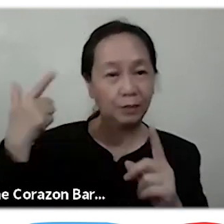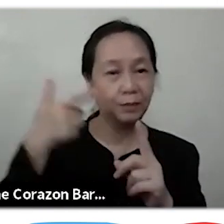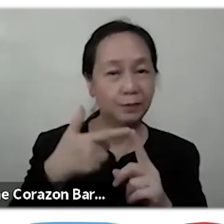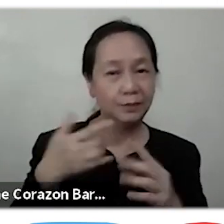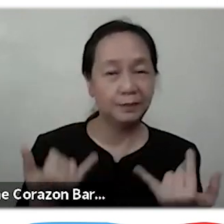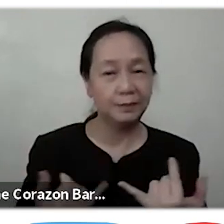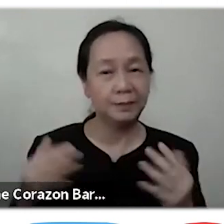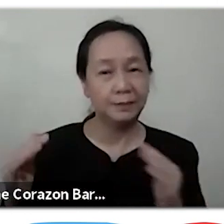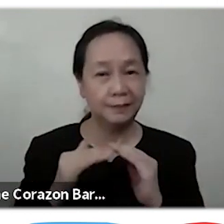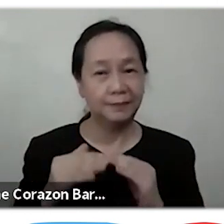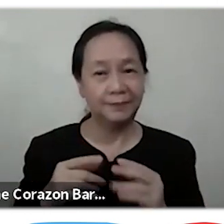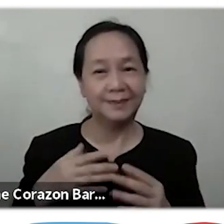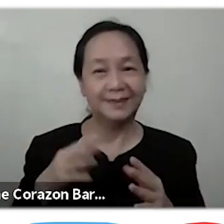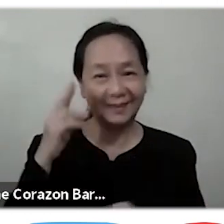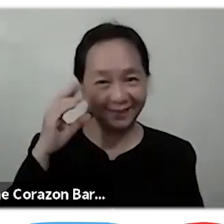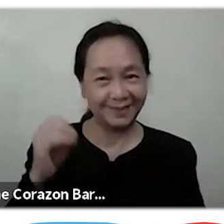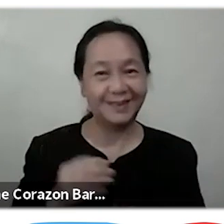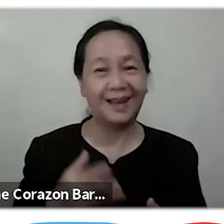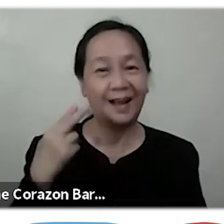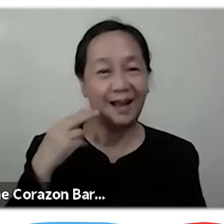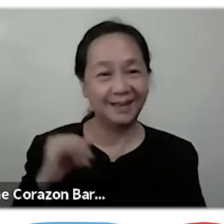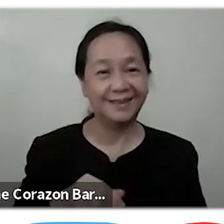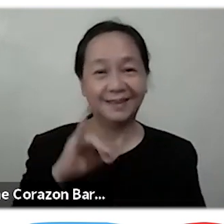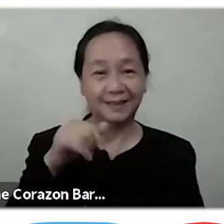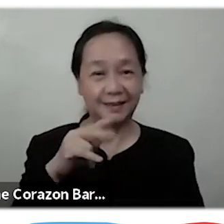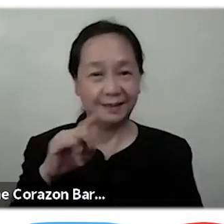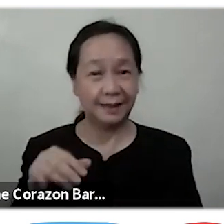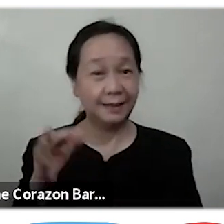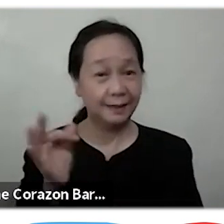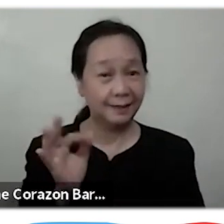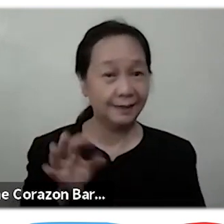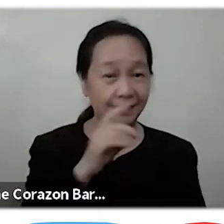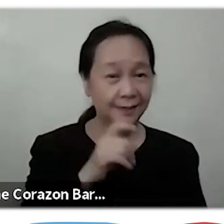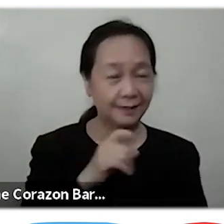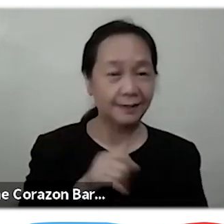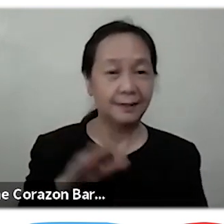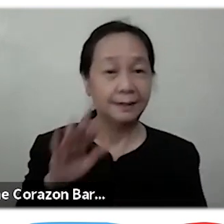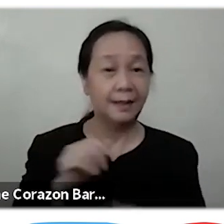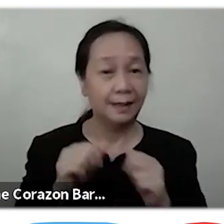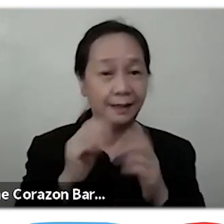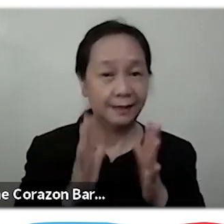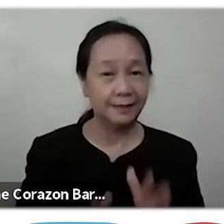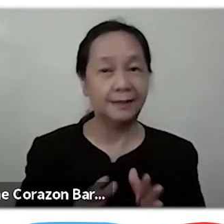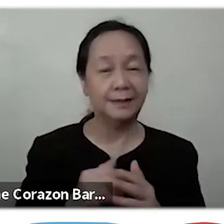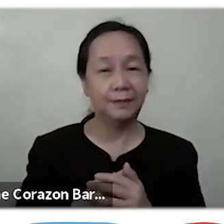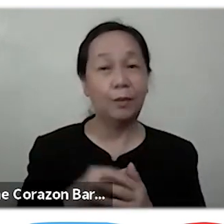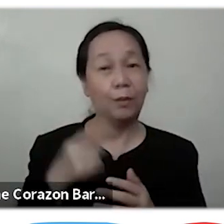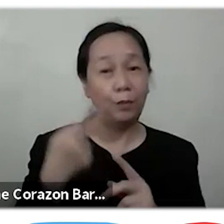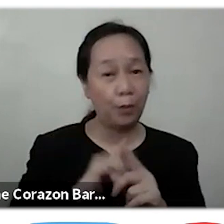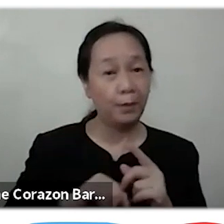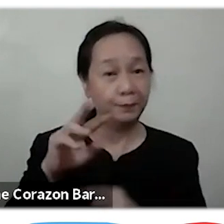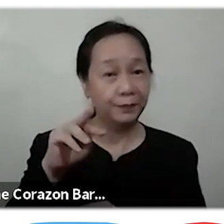reality. Hello, everyone. Namaste. I'm Januka, a 19 years old child rights activist from Nepal. Thank you for the